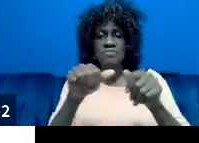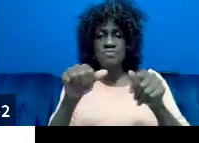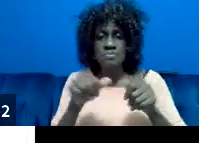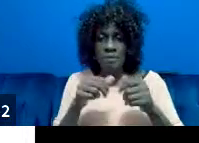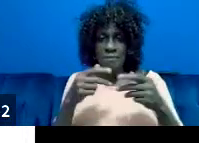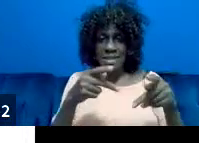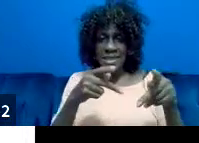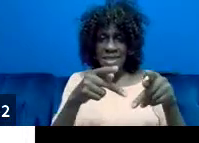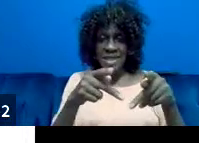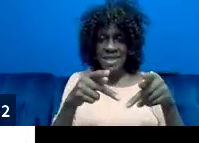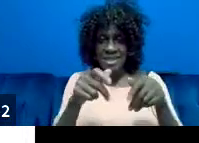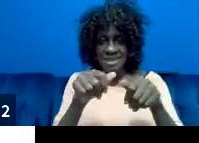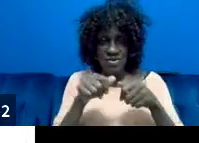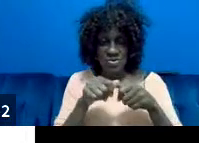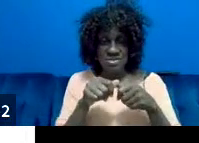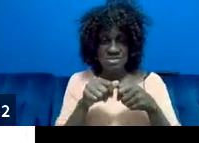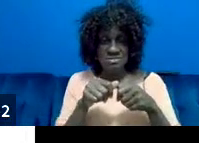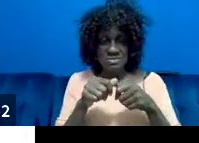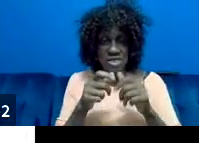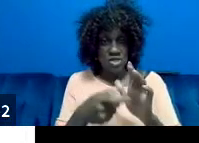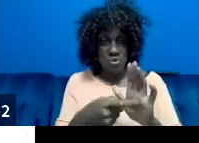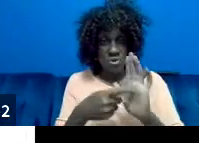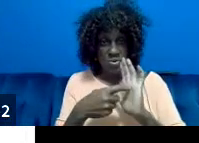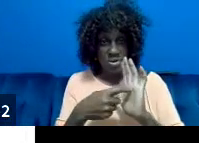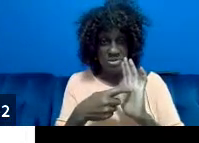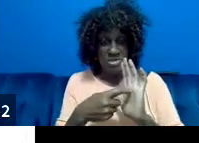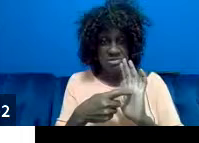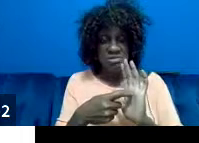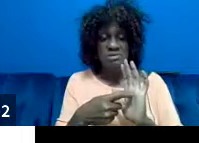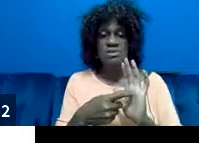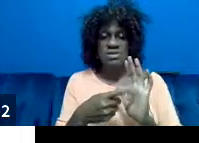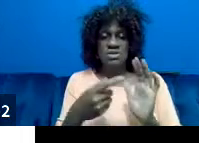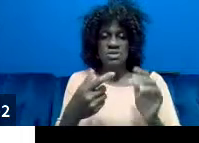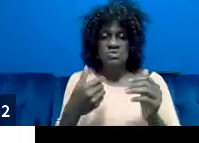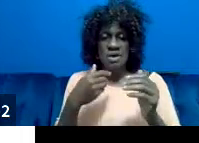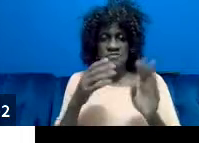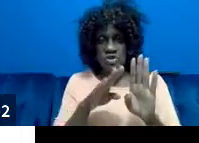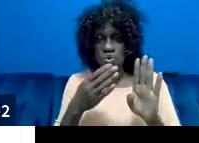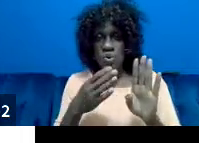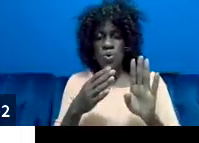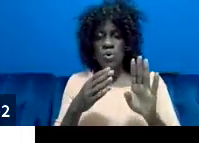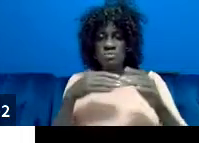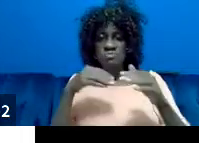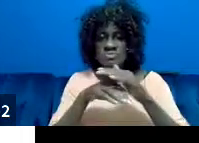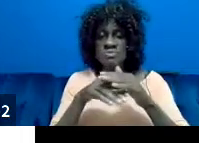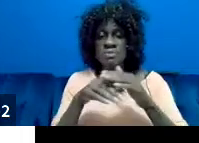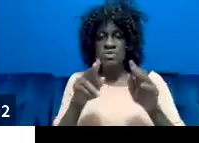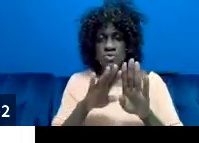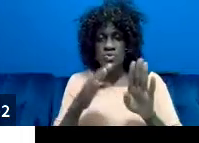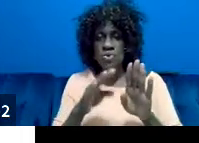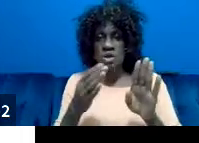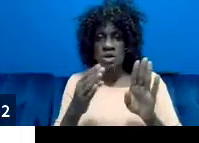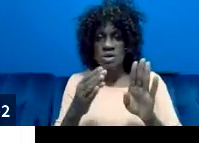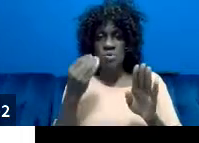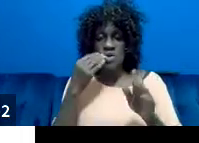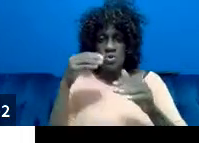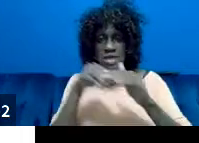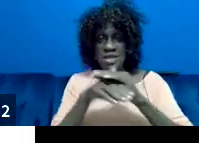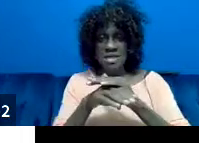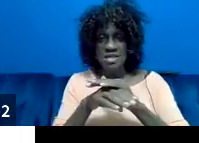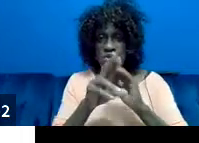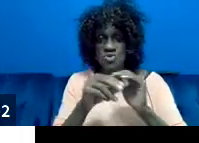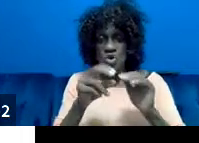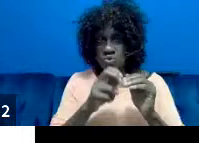And the requirements are basically you get to the door, accessible route to the door. All bets are off once you get in. There's no transfer